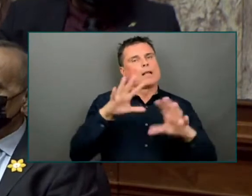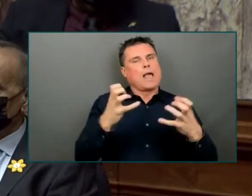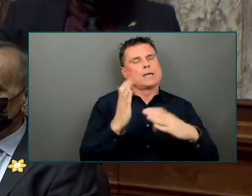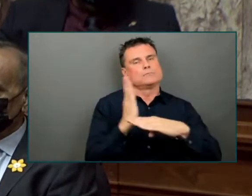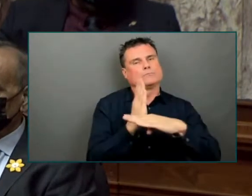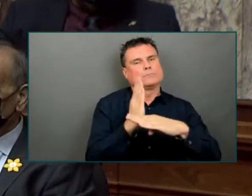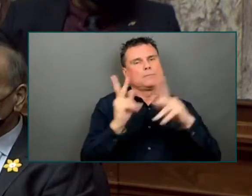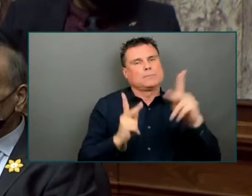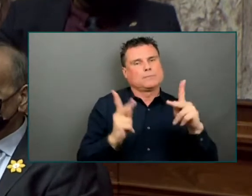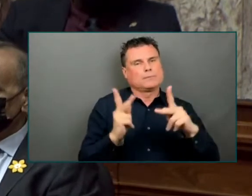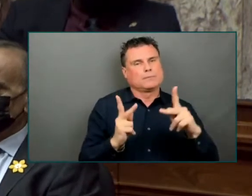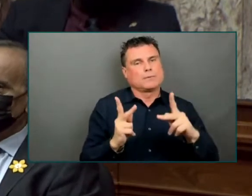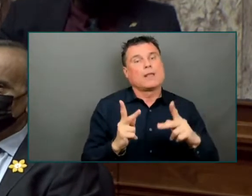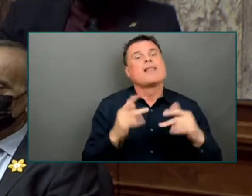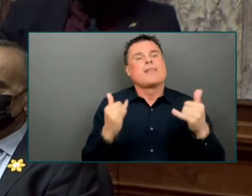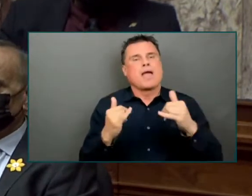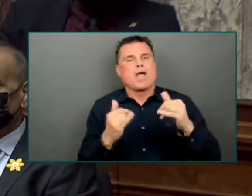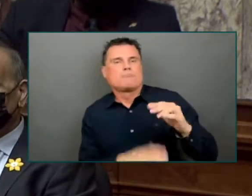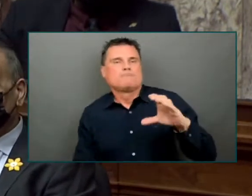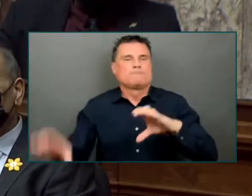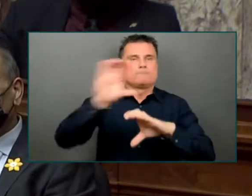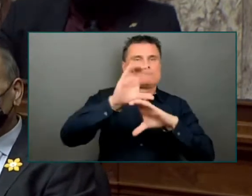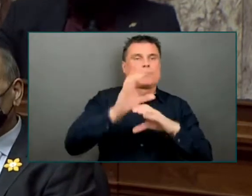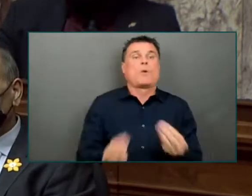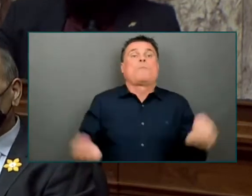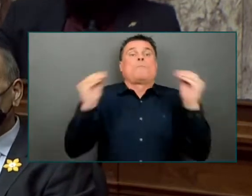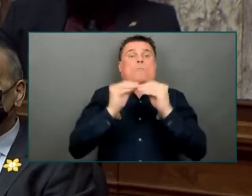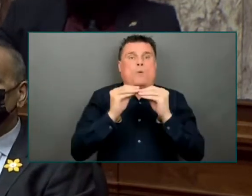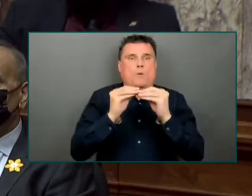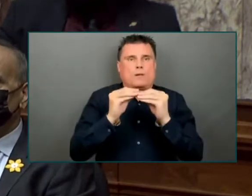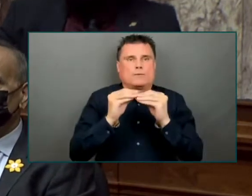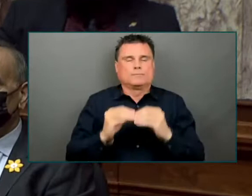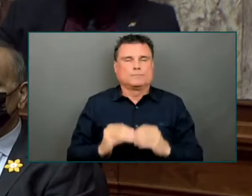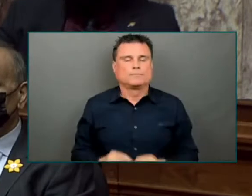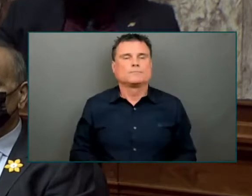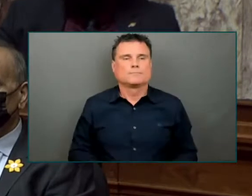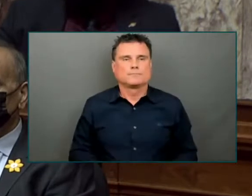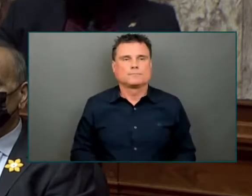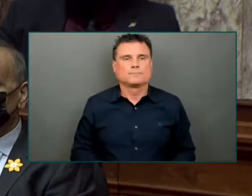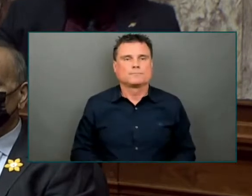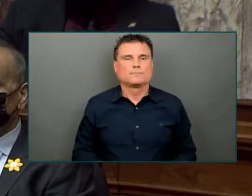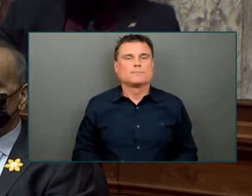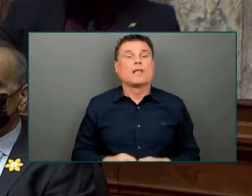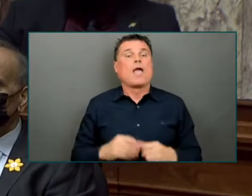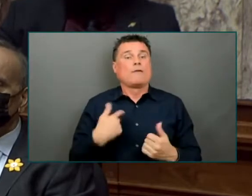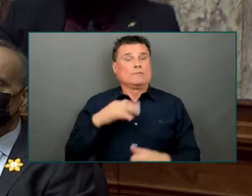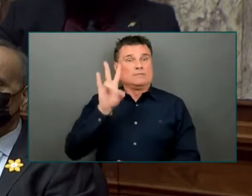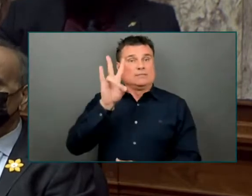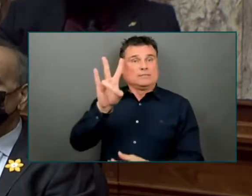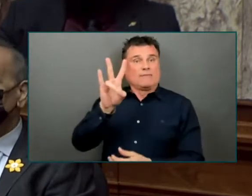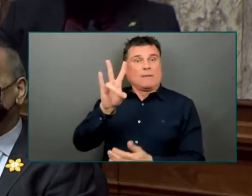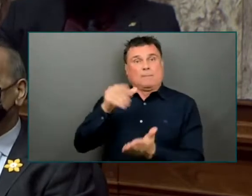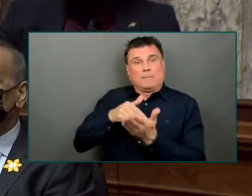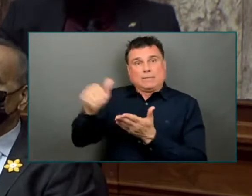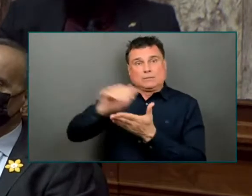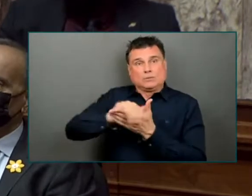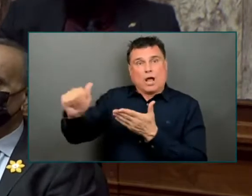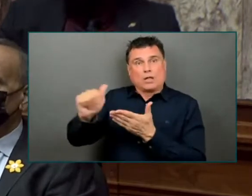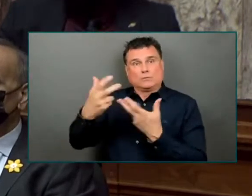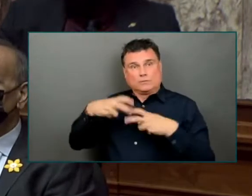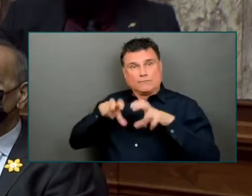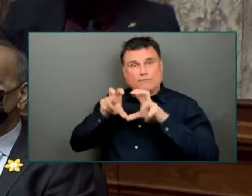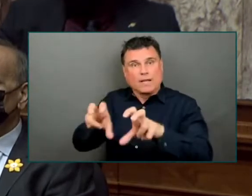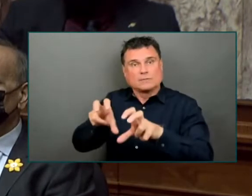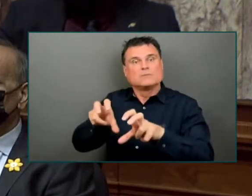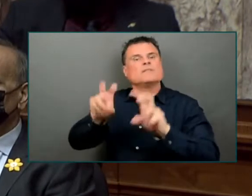Mr. Speaker, we are also building the social infrastructure that families need to navigate the pandemic and come out